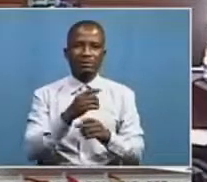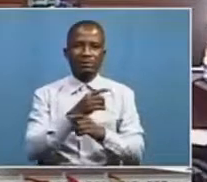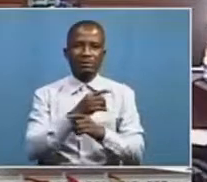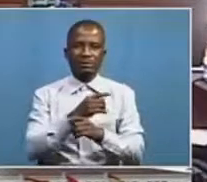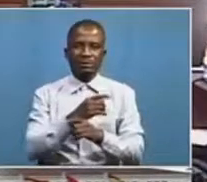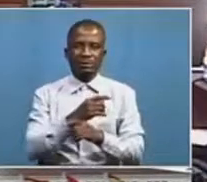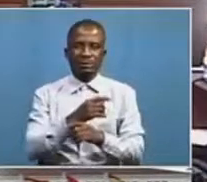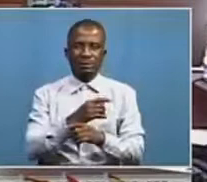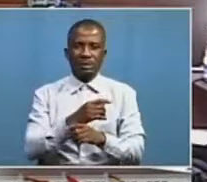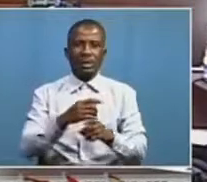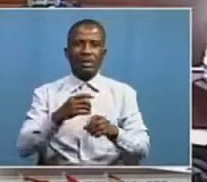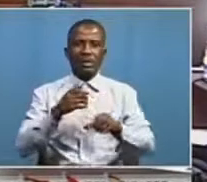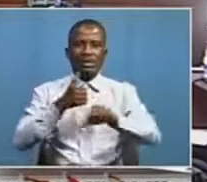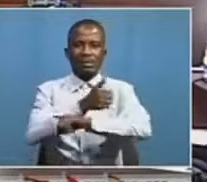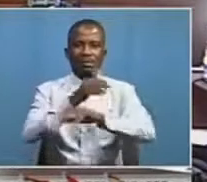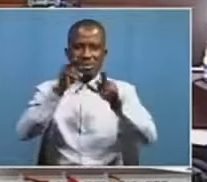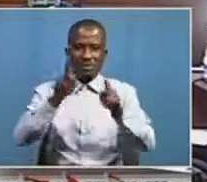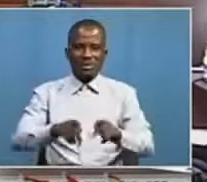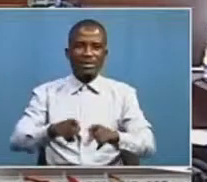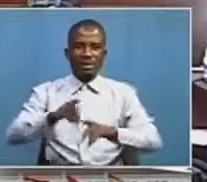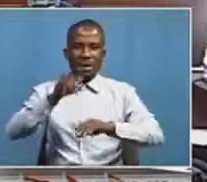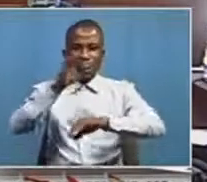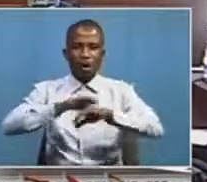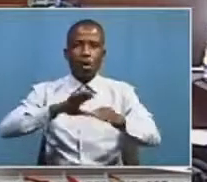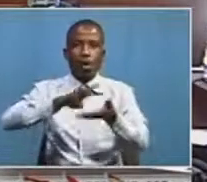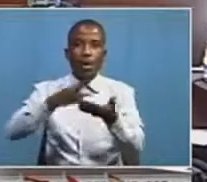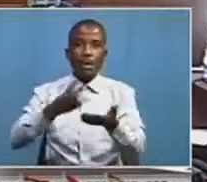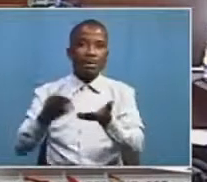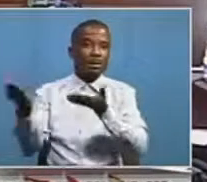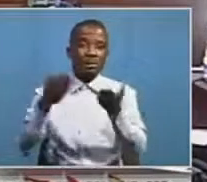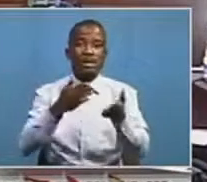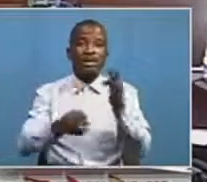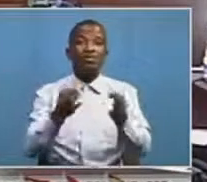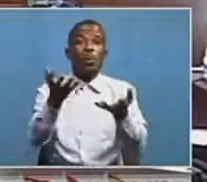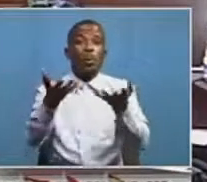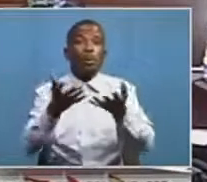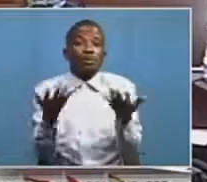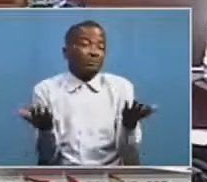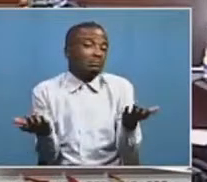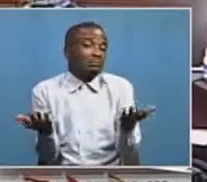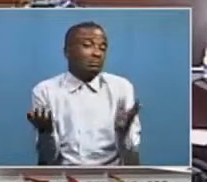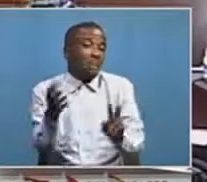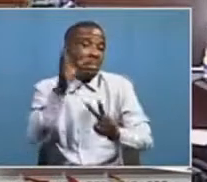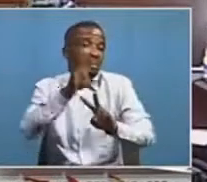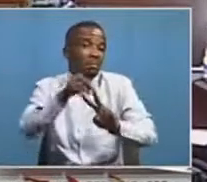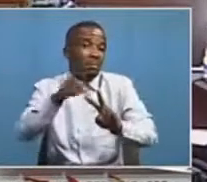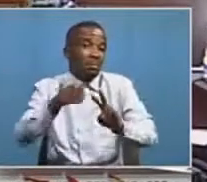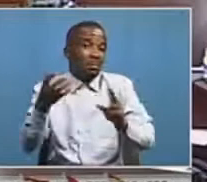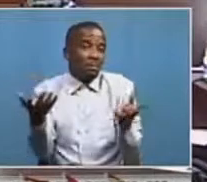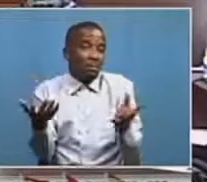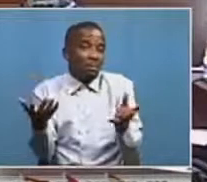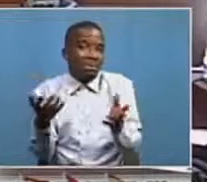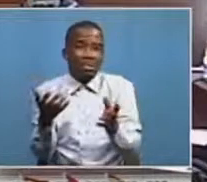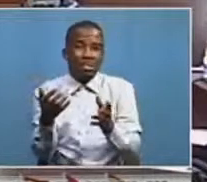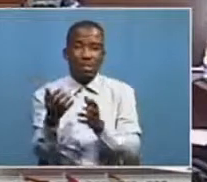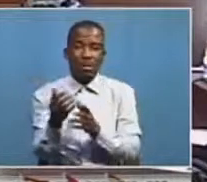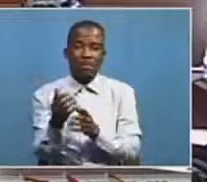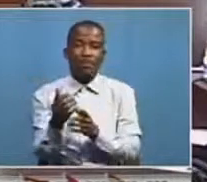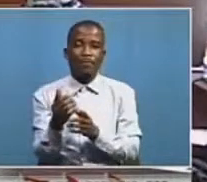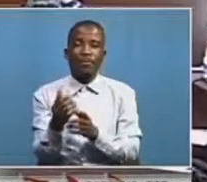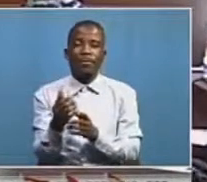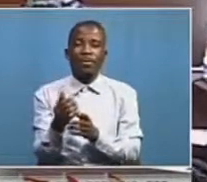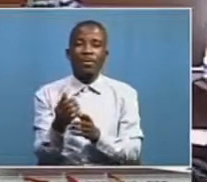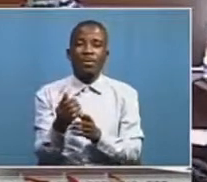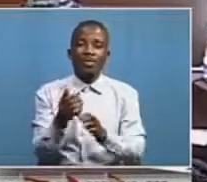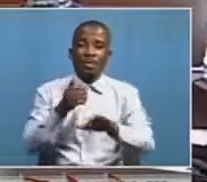elect to open his defense and call witnesses if he so wishes. Secondly, the defendant or respondent may elect to rest his